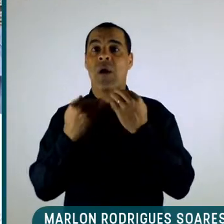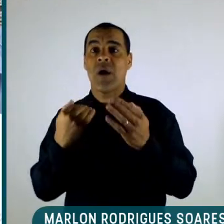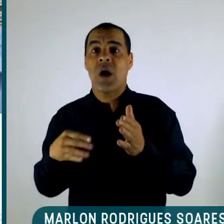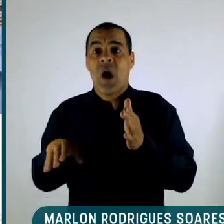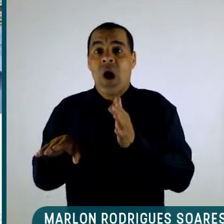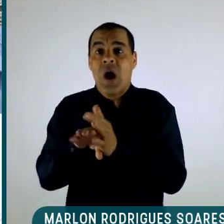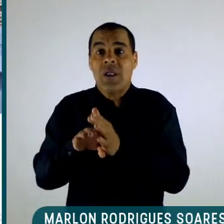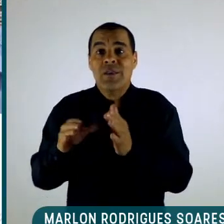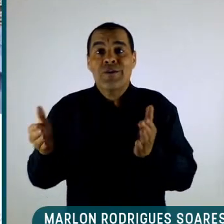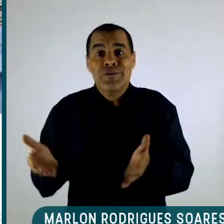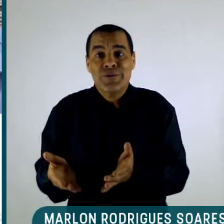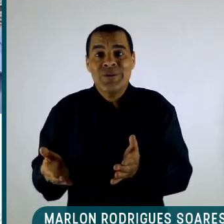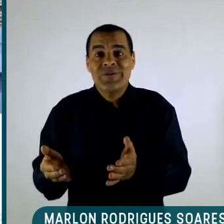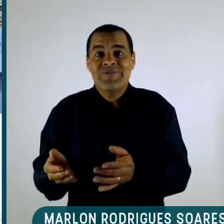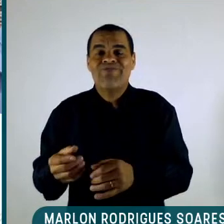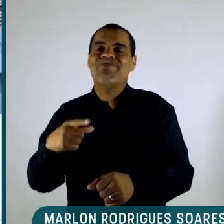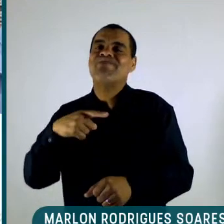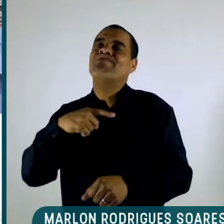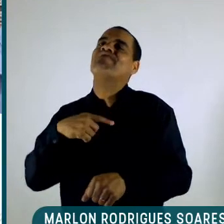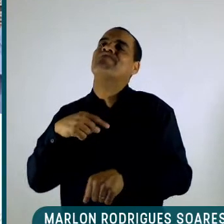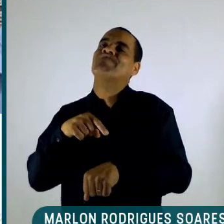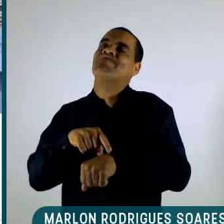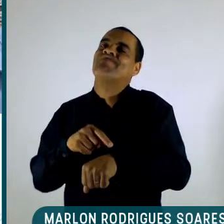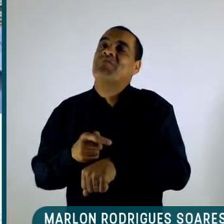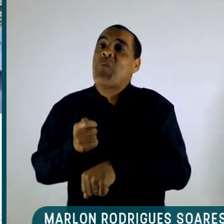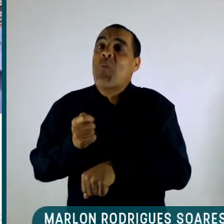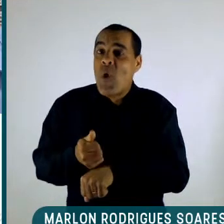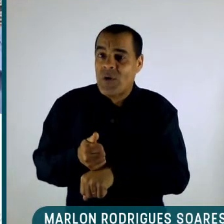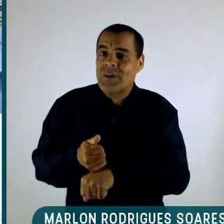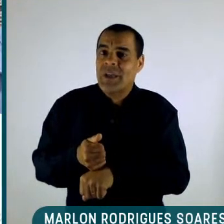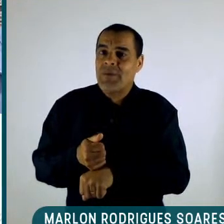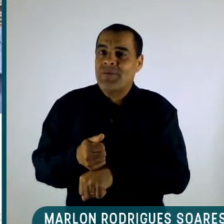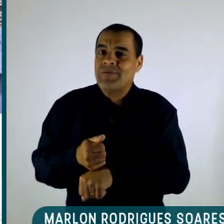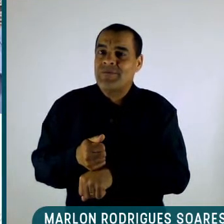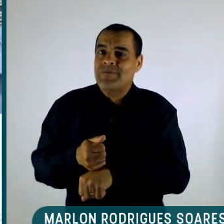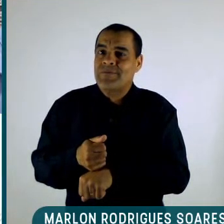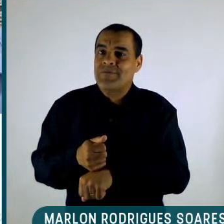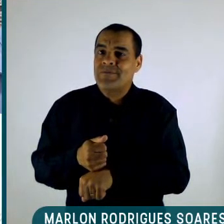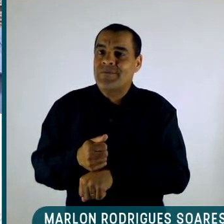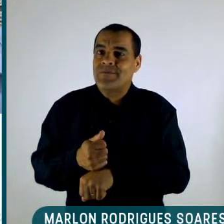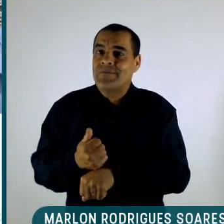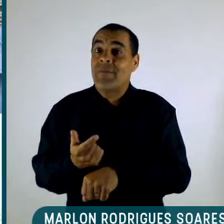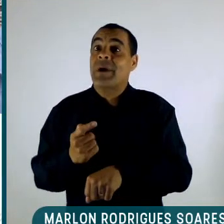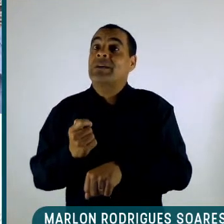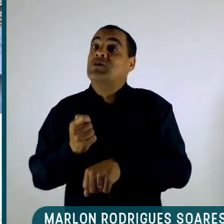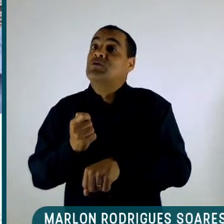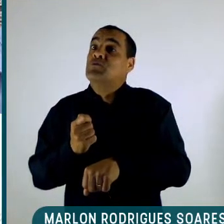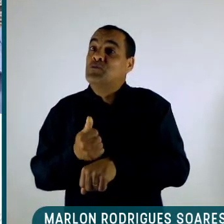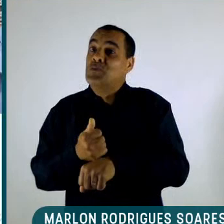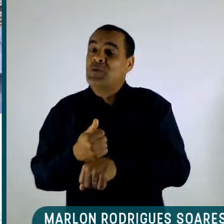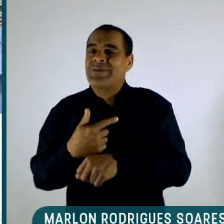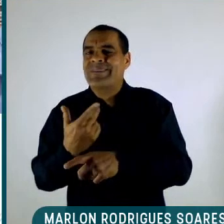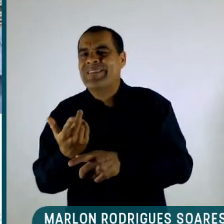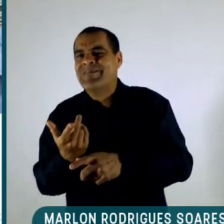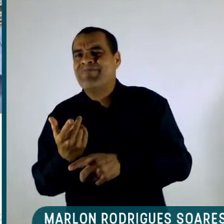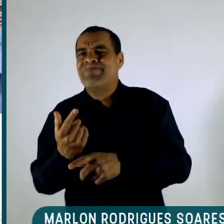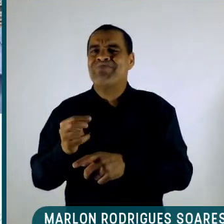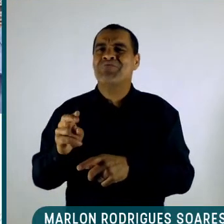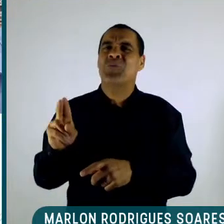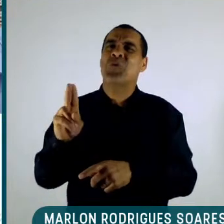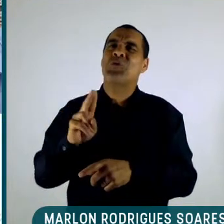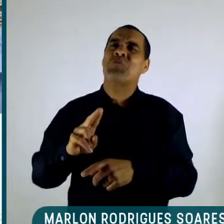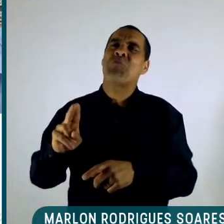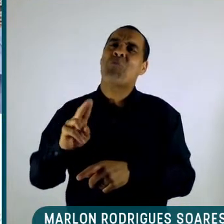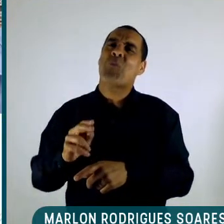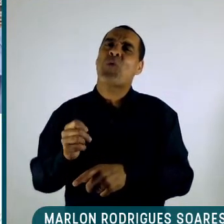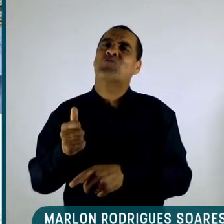now. We had little time, but the little time we've had so far for the governments was